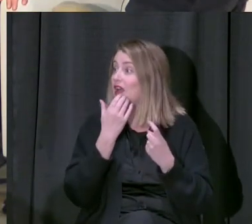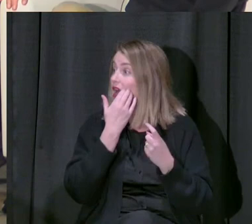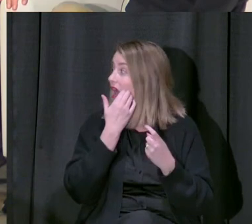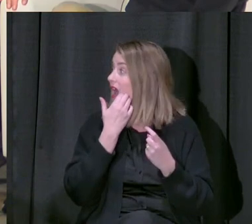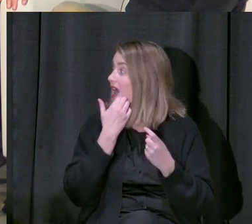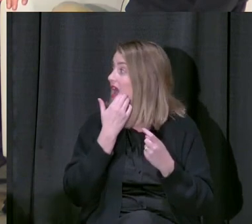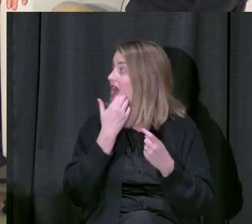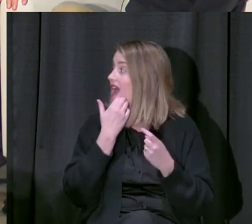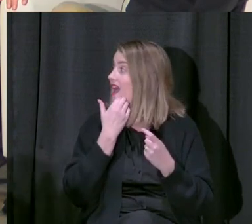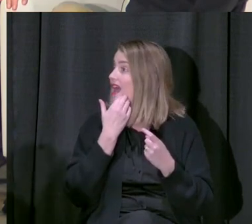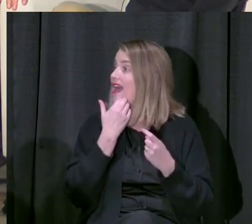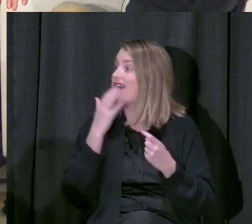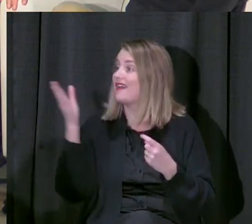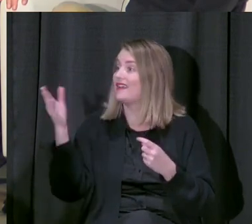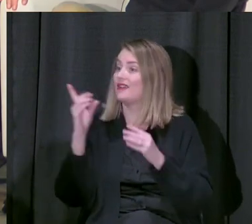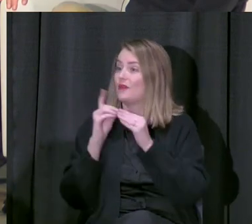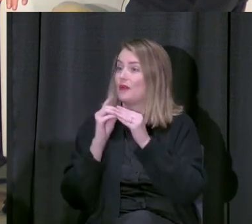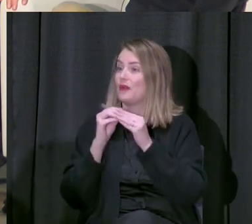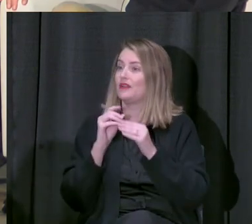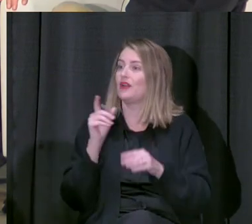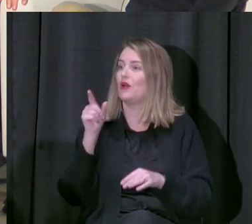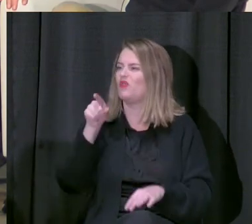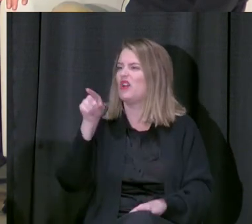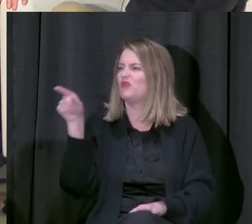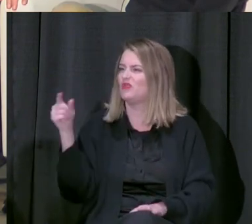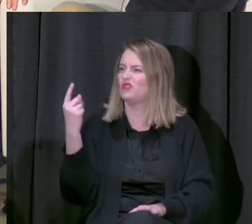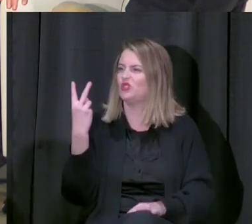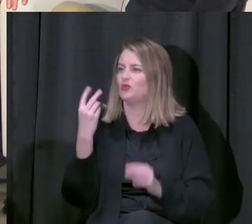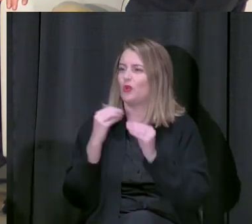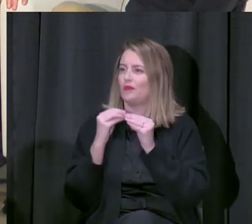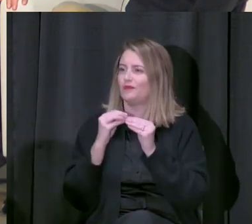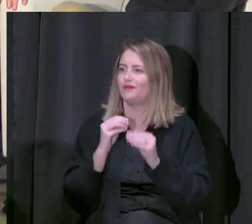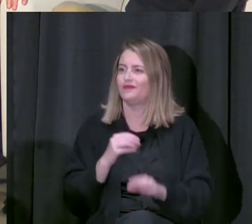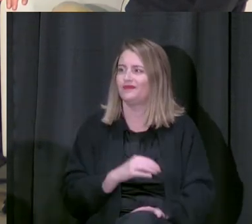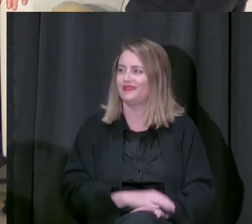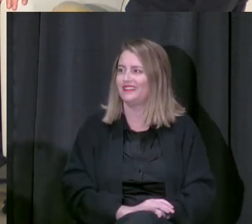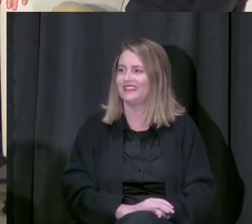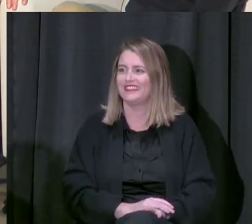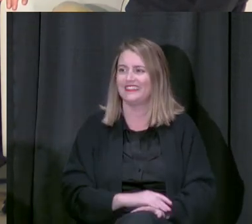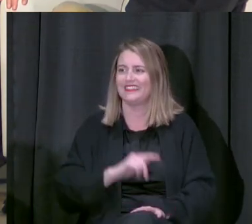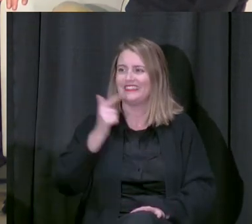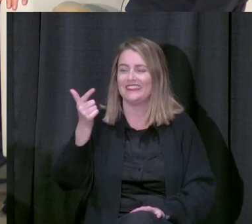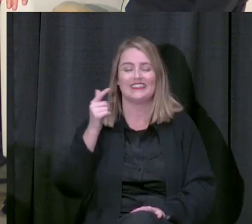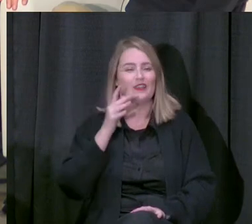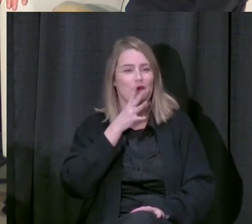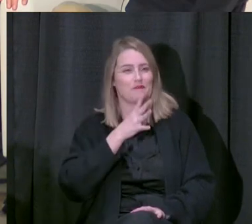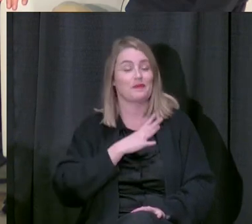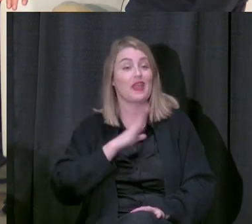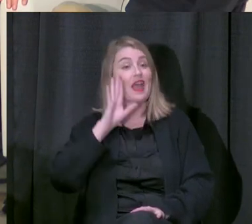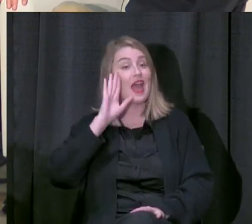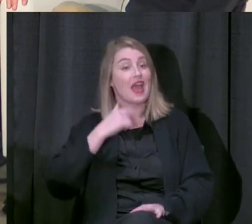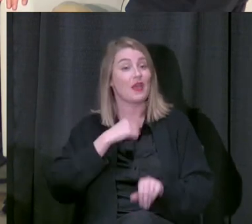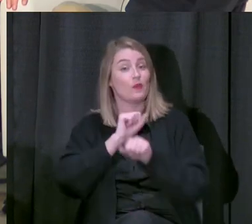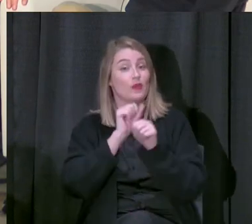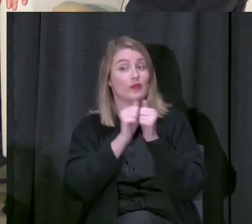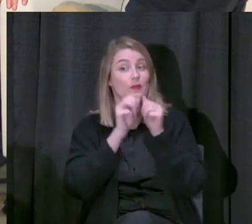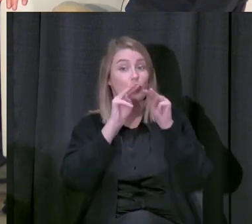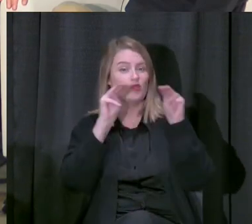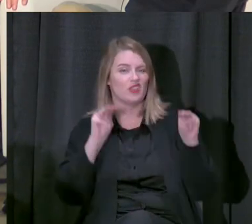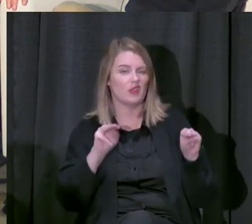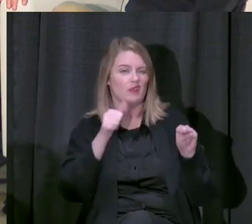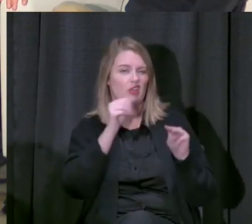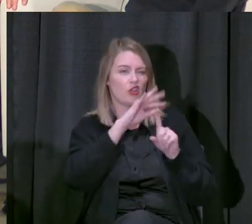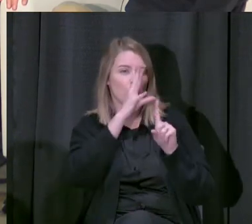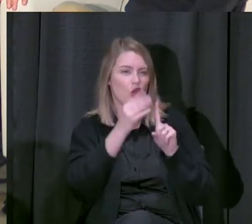Awesome. You got one here and one up front. Awesome. Got time for both. Hi, I work with museums and other